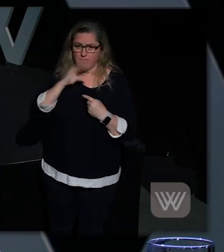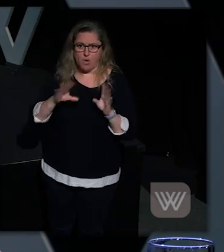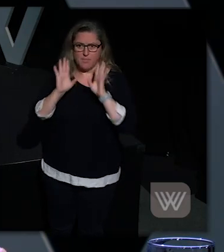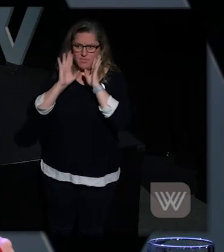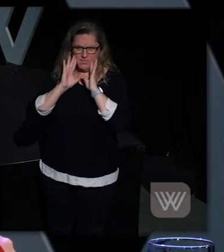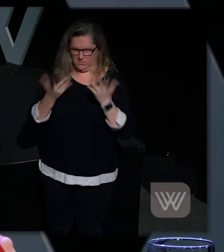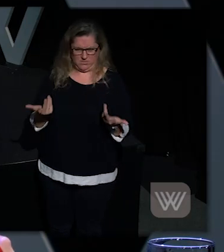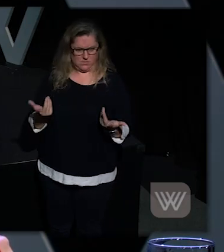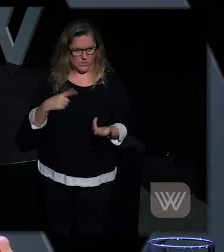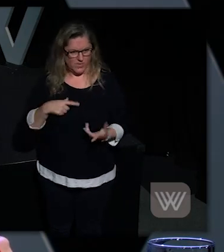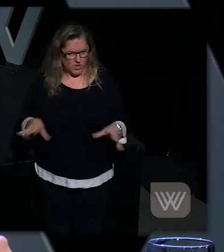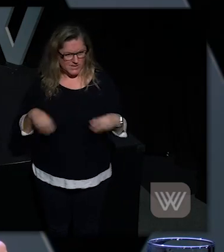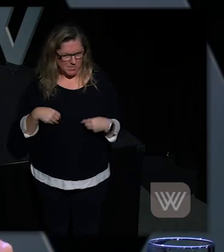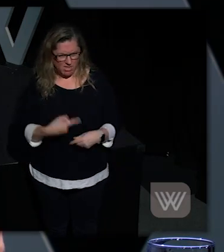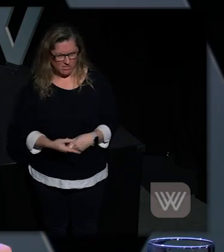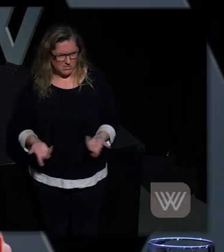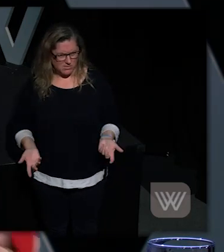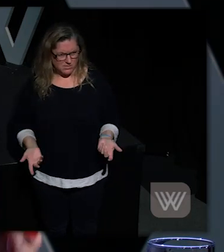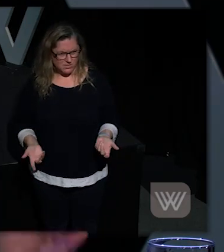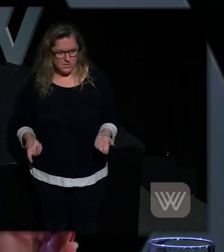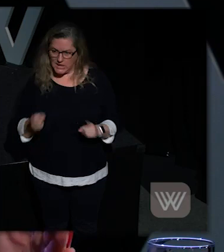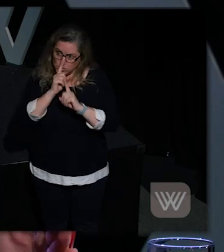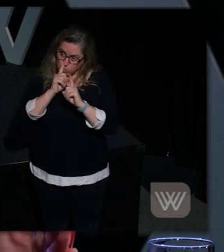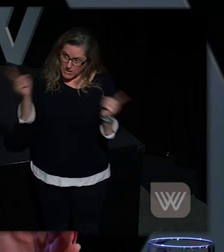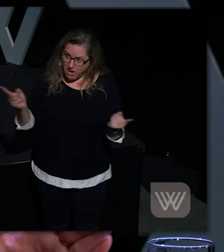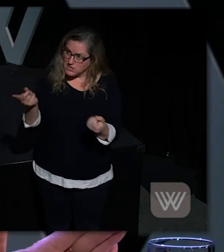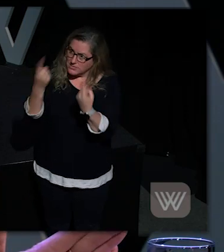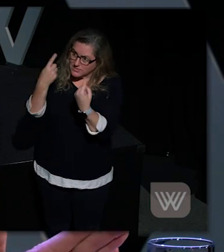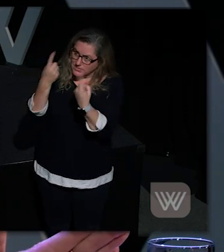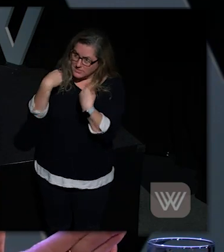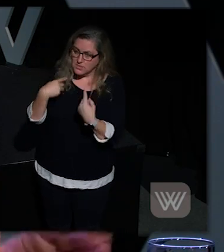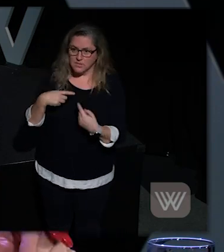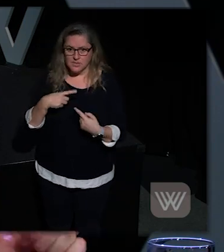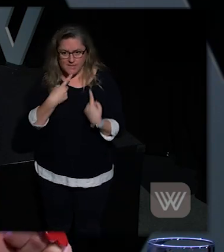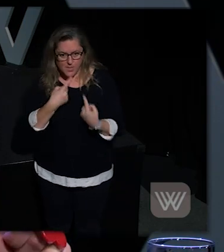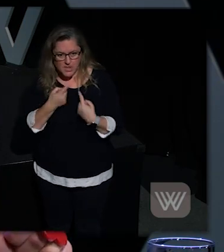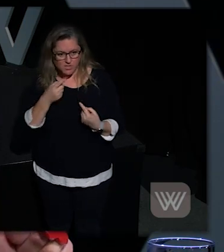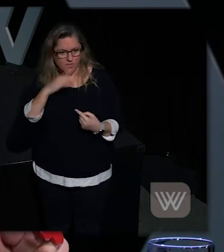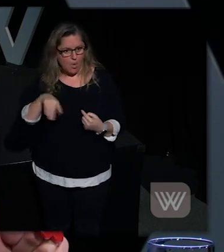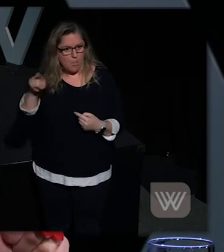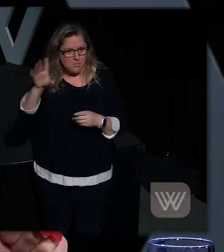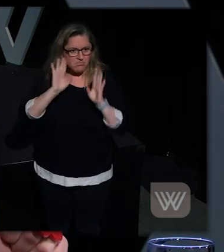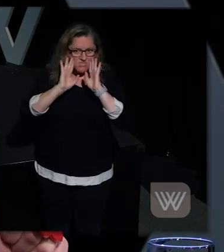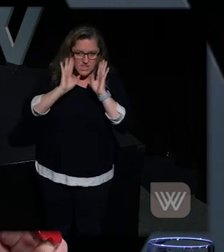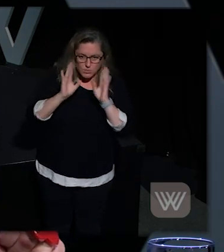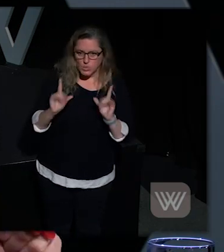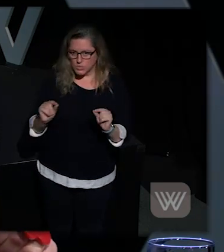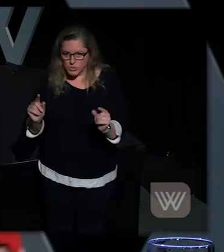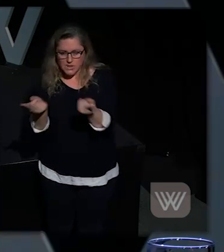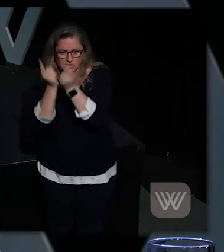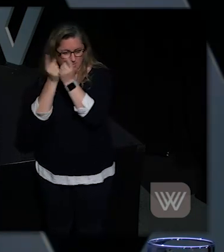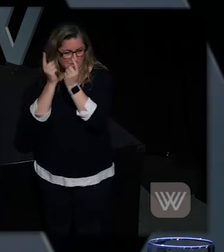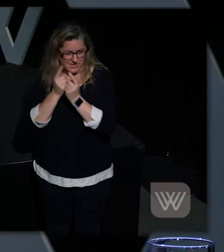Why is that acceptable? You know, that we can't get the information we need from the social media companies. I mean, that's not okay